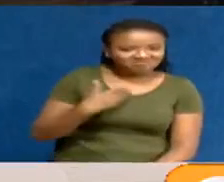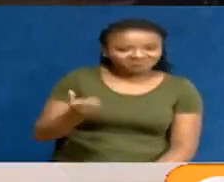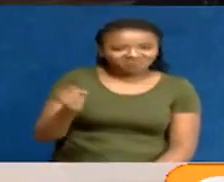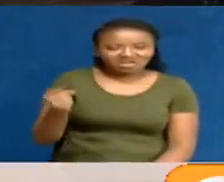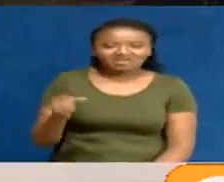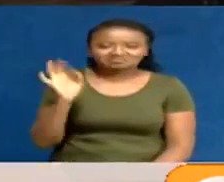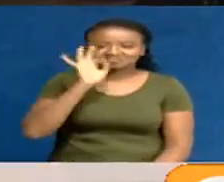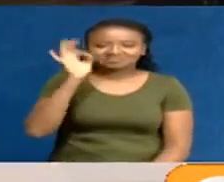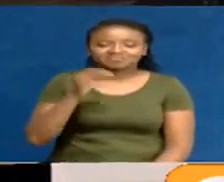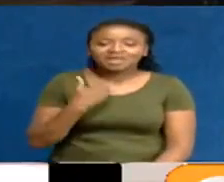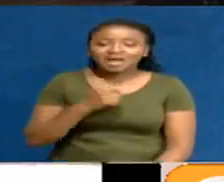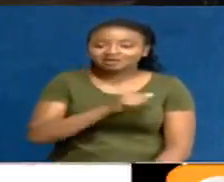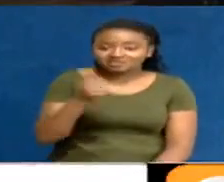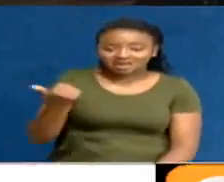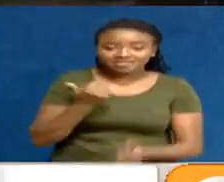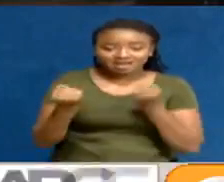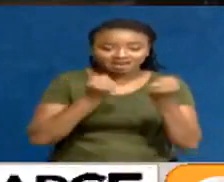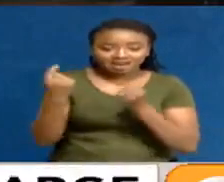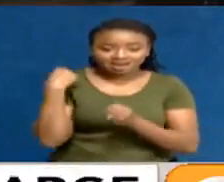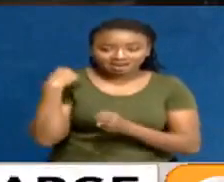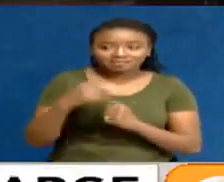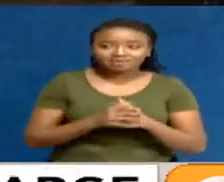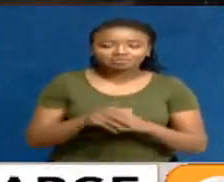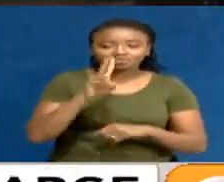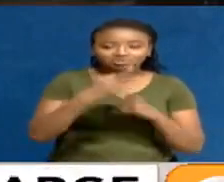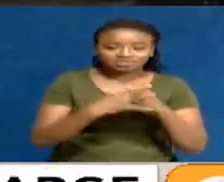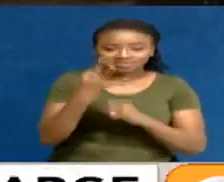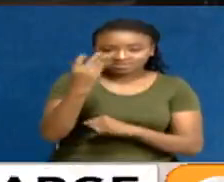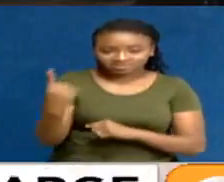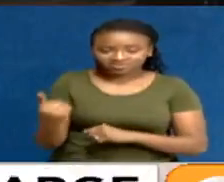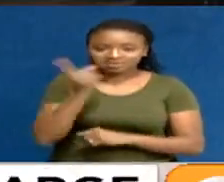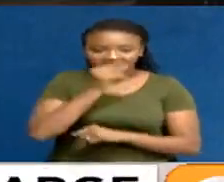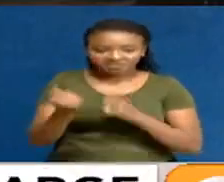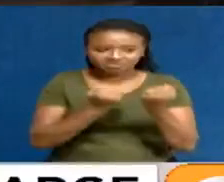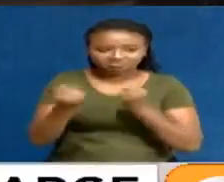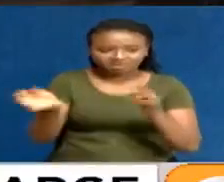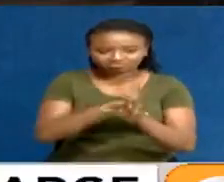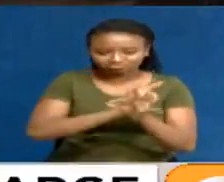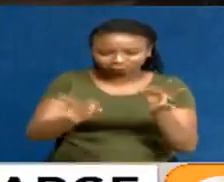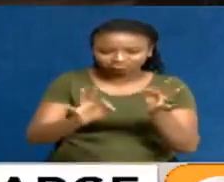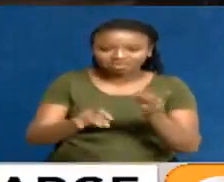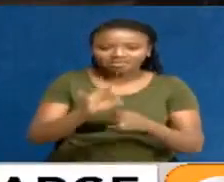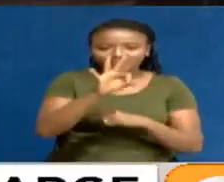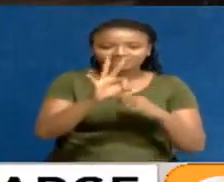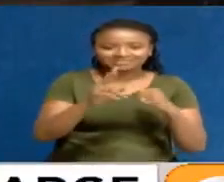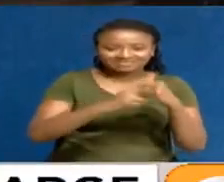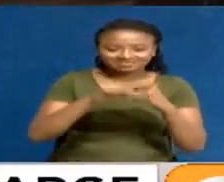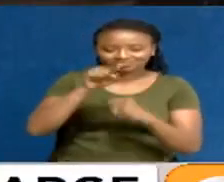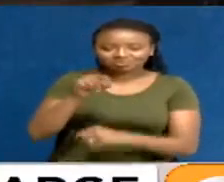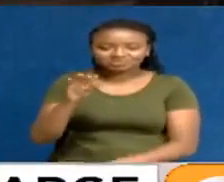car number 38 won the 2021 Rhino Charge after completing the 13 sections covering